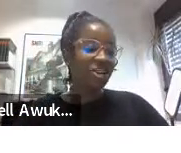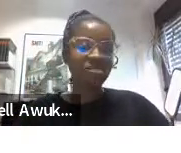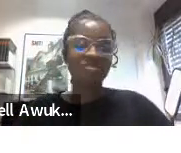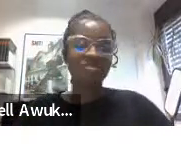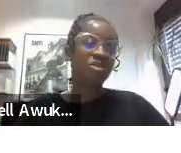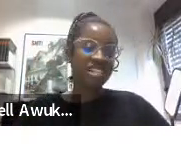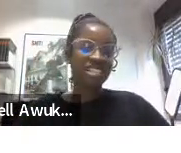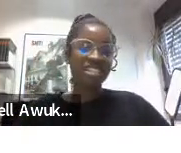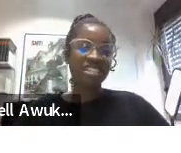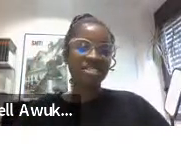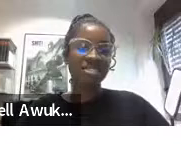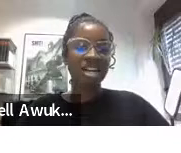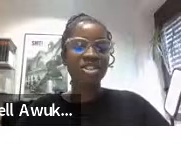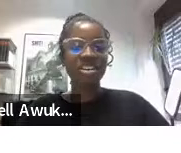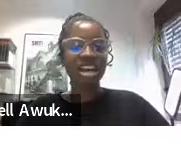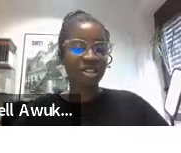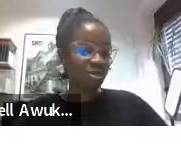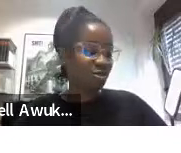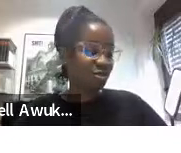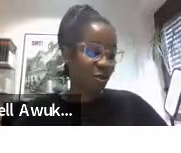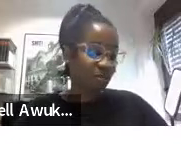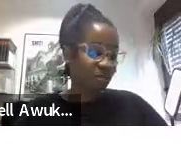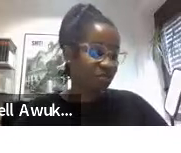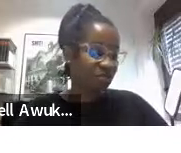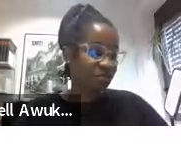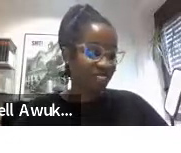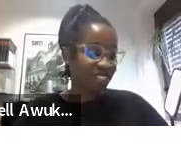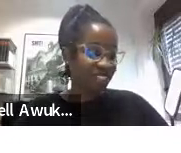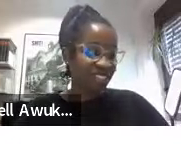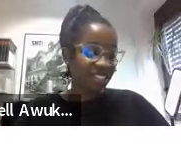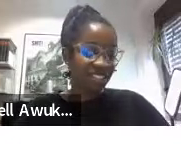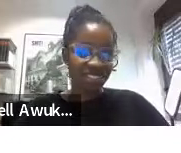So the very first question is, what country are you from?